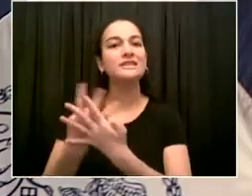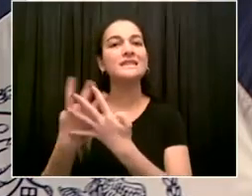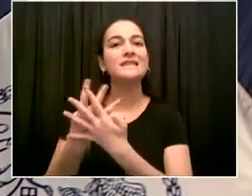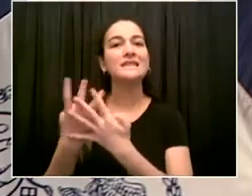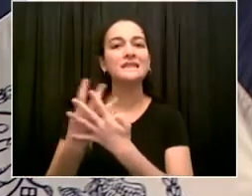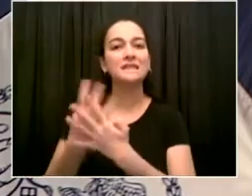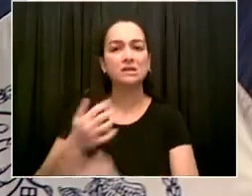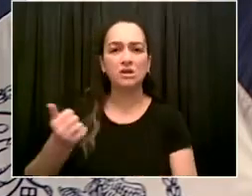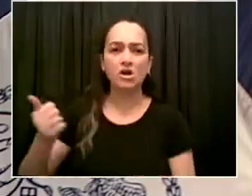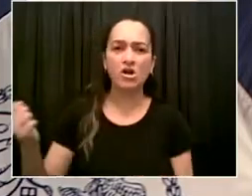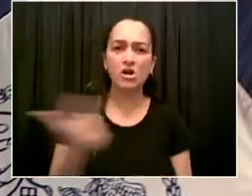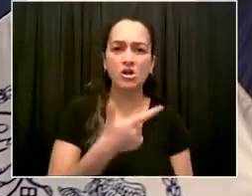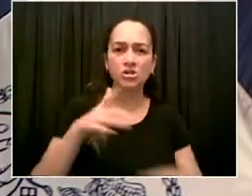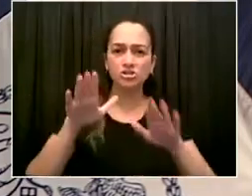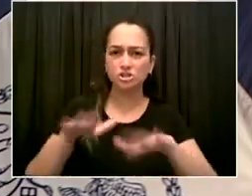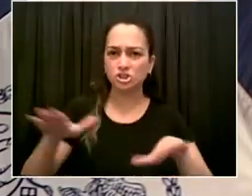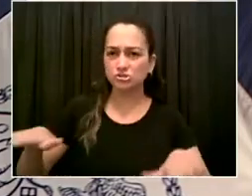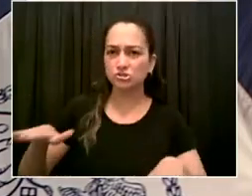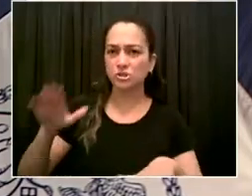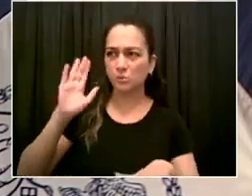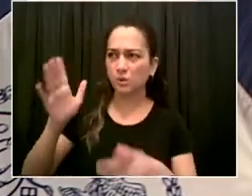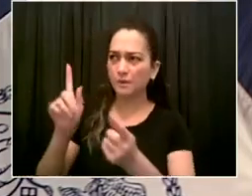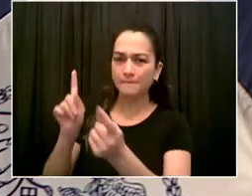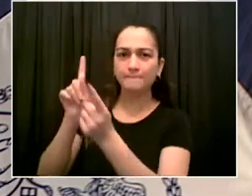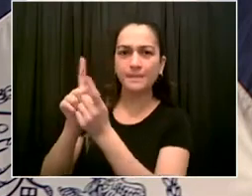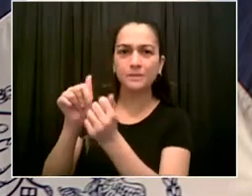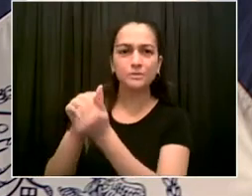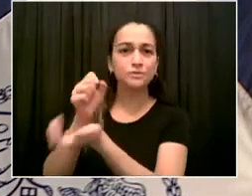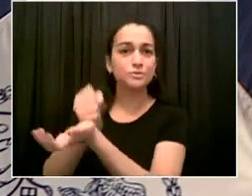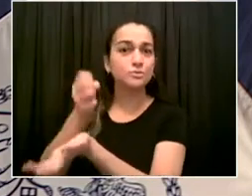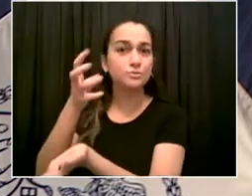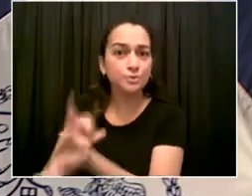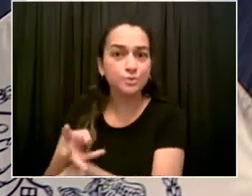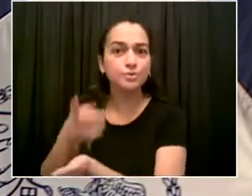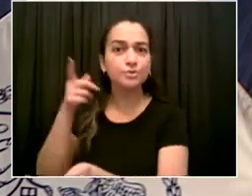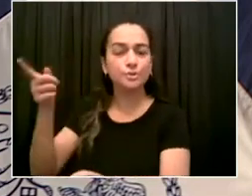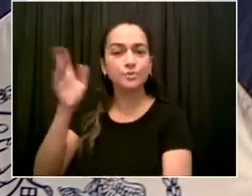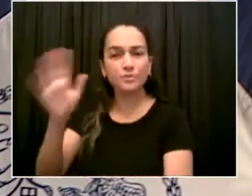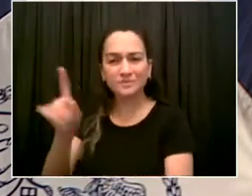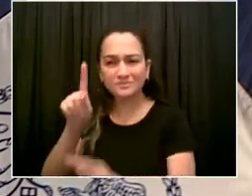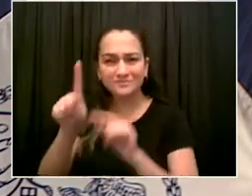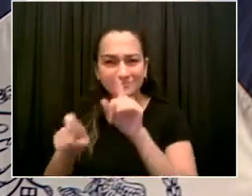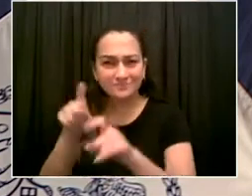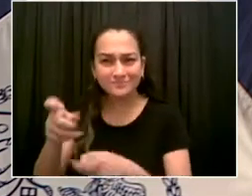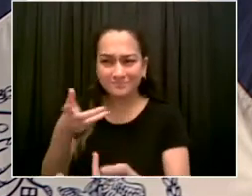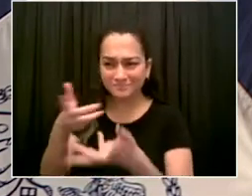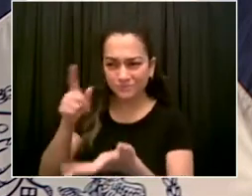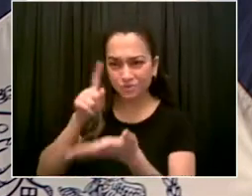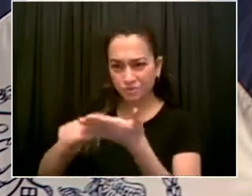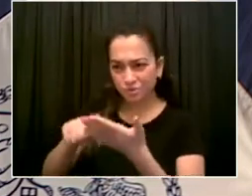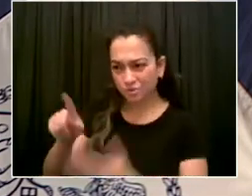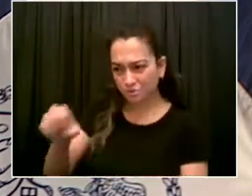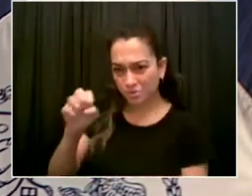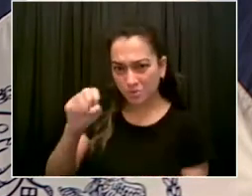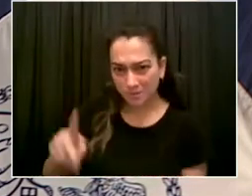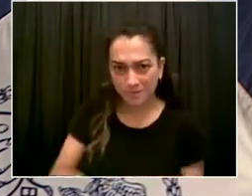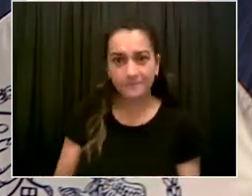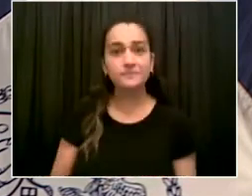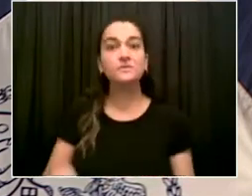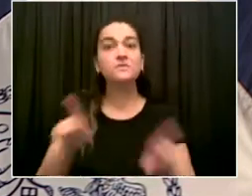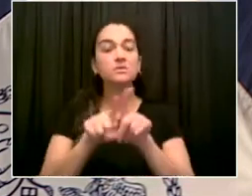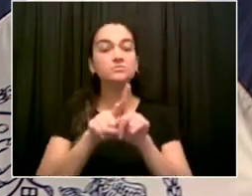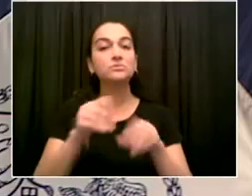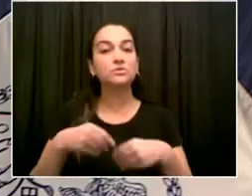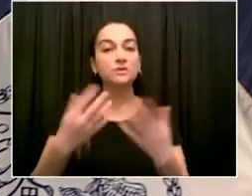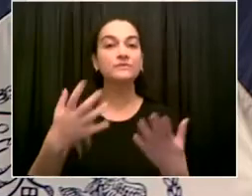there they know they can access support. Crisis calls. Making sure that if a family's in crisis, if an individual's in crisis, we